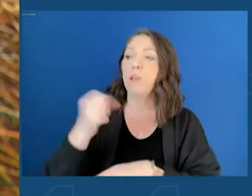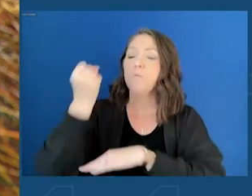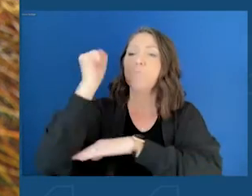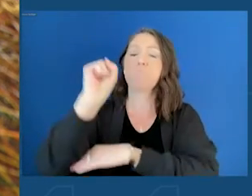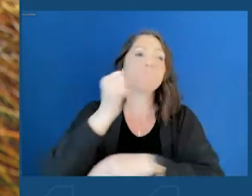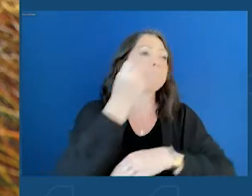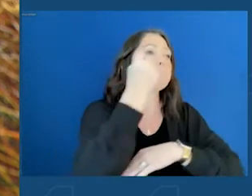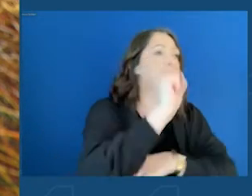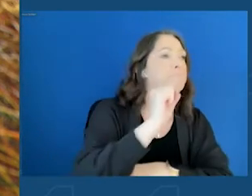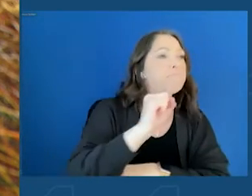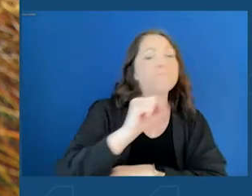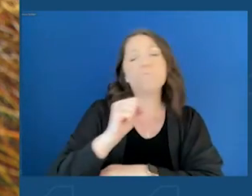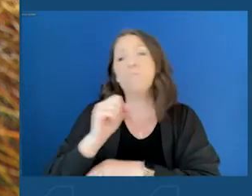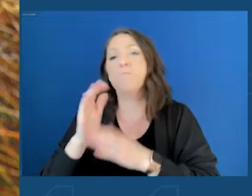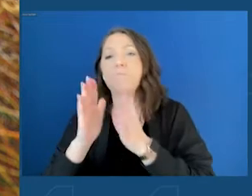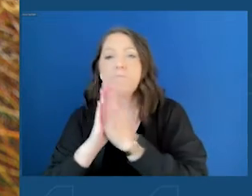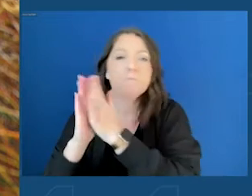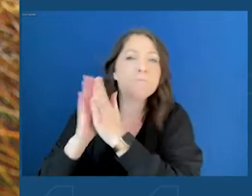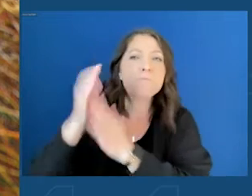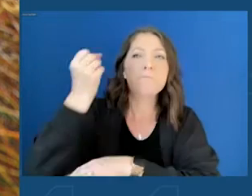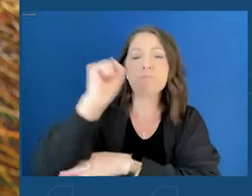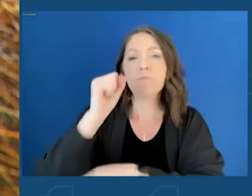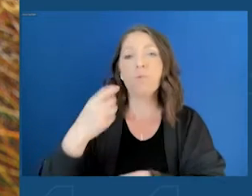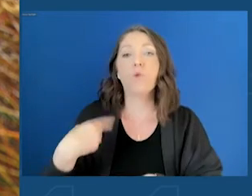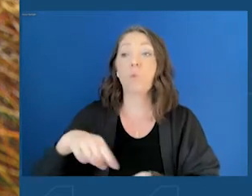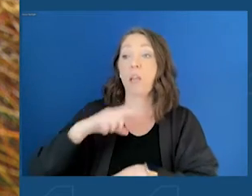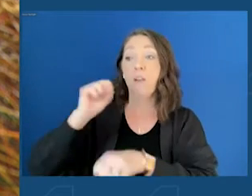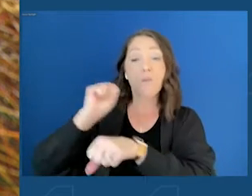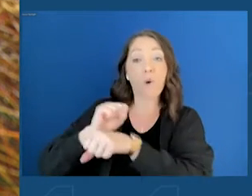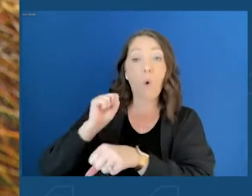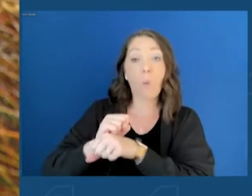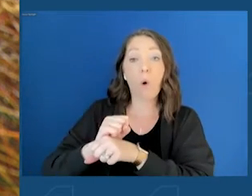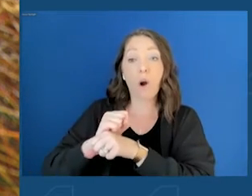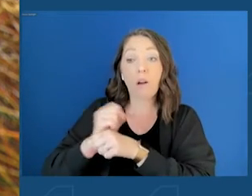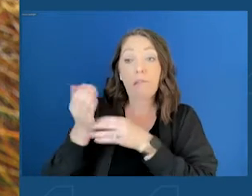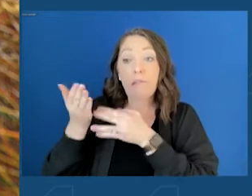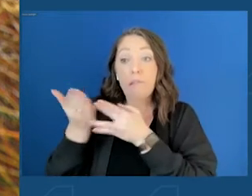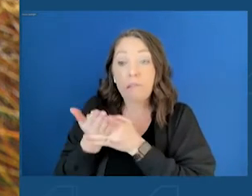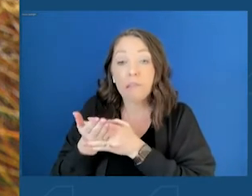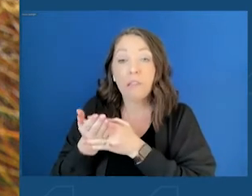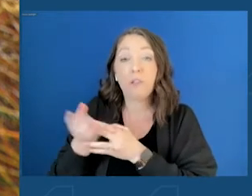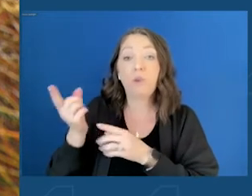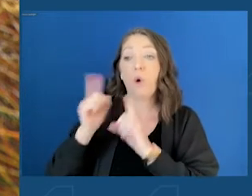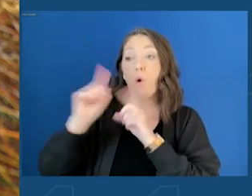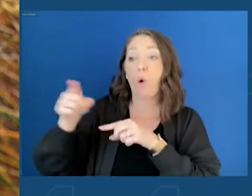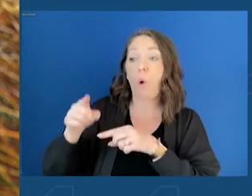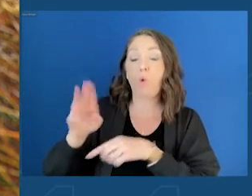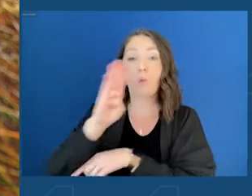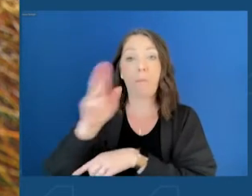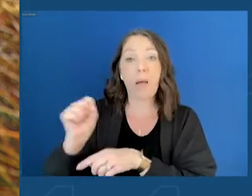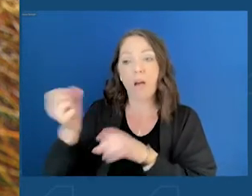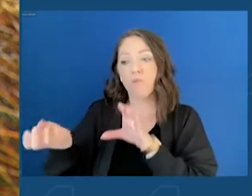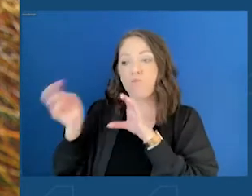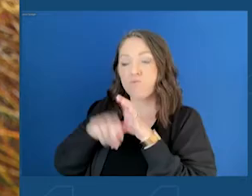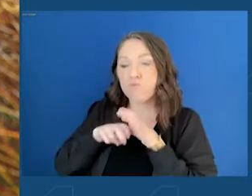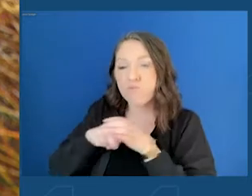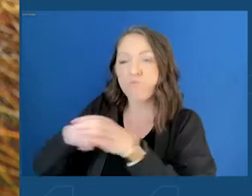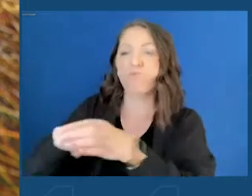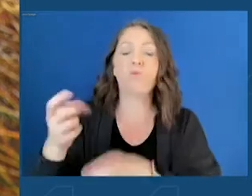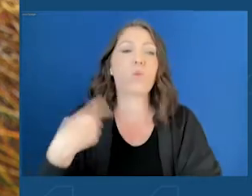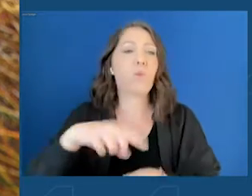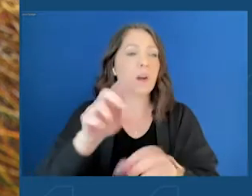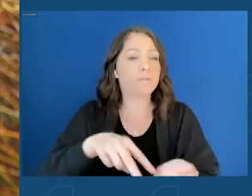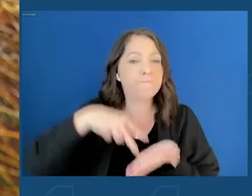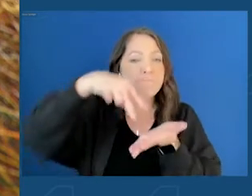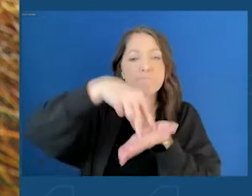heat. We have taken precious time off of work and away from family to file onto buses at dawn. We have stood row after row on the